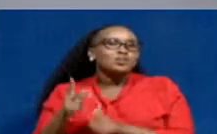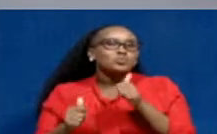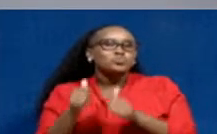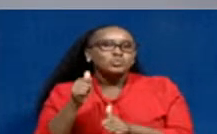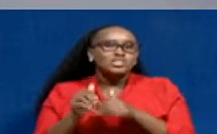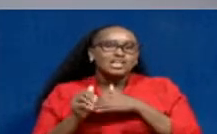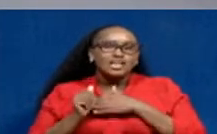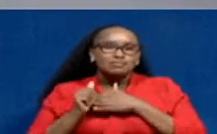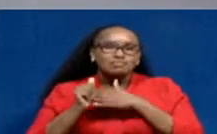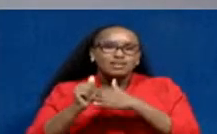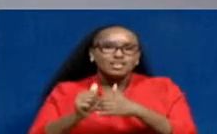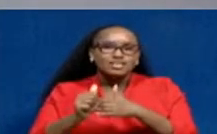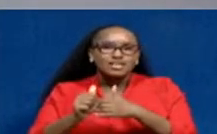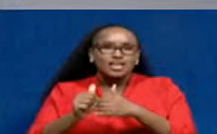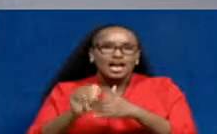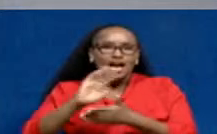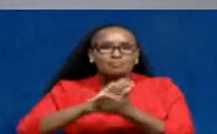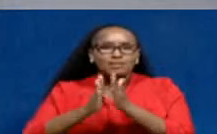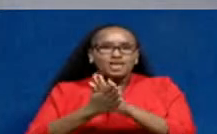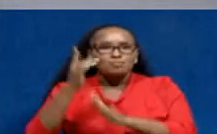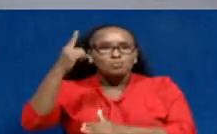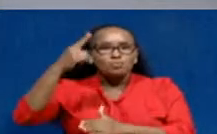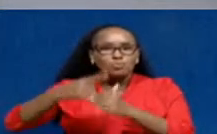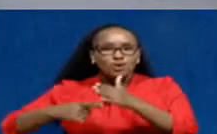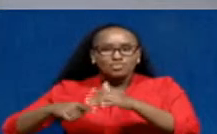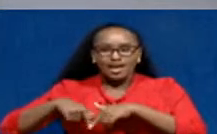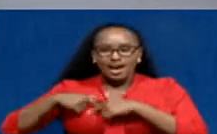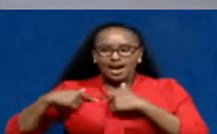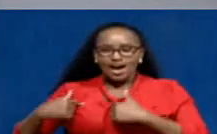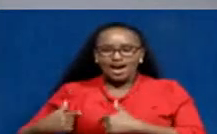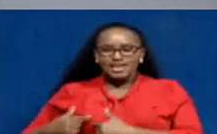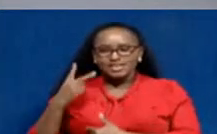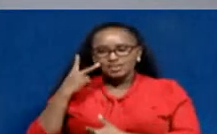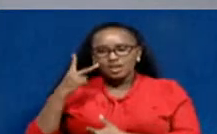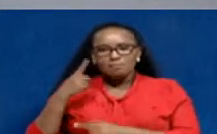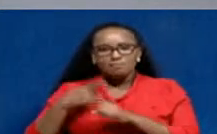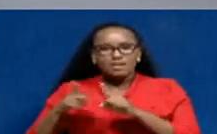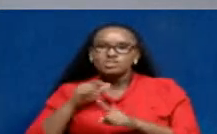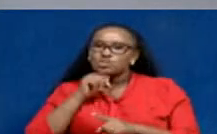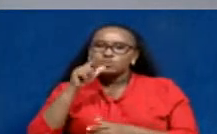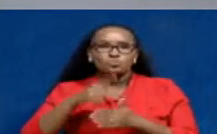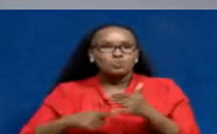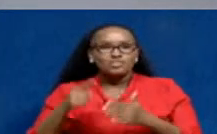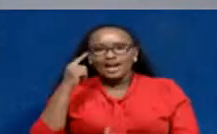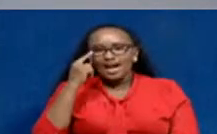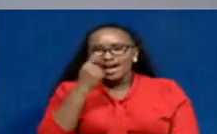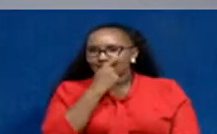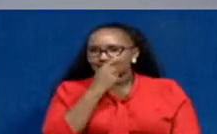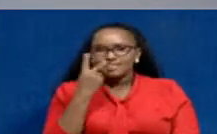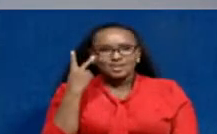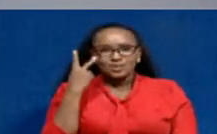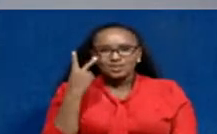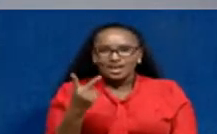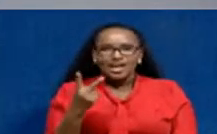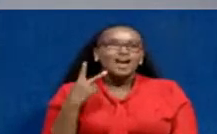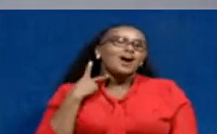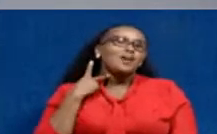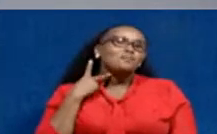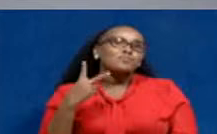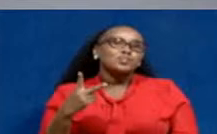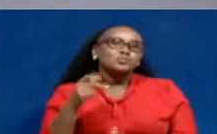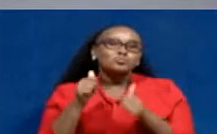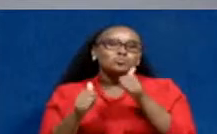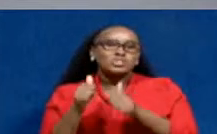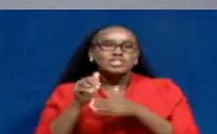him to what the heart sees, but not what the eye sees. A voice that took